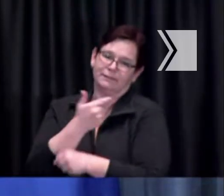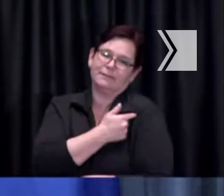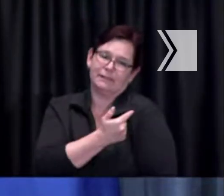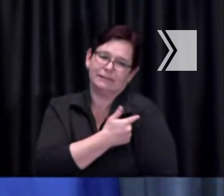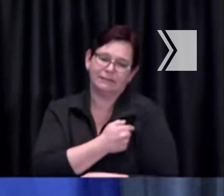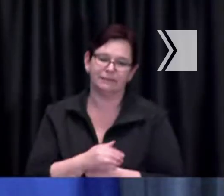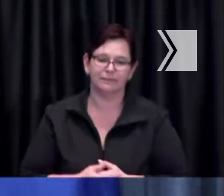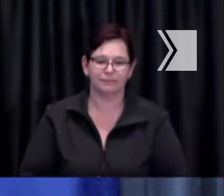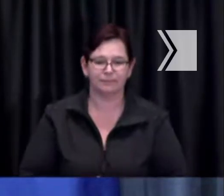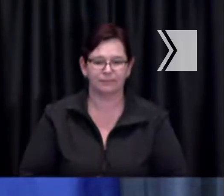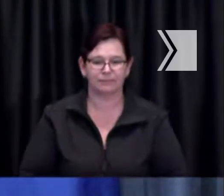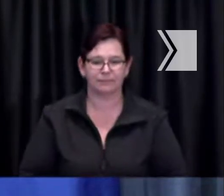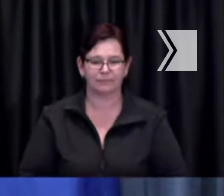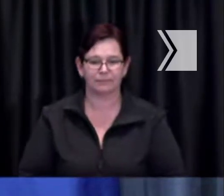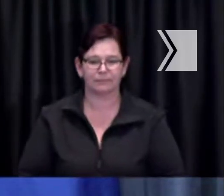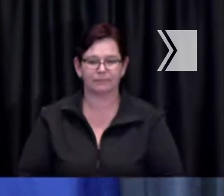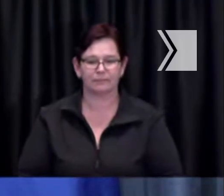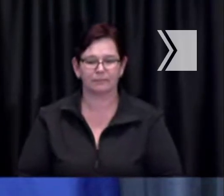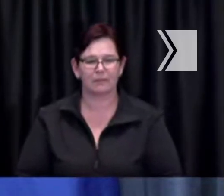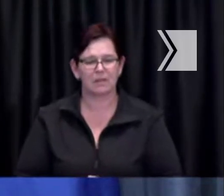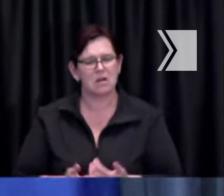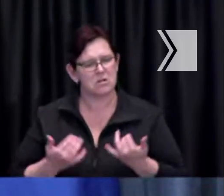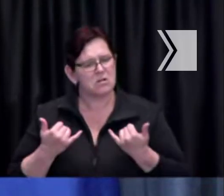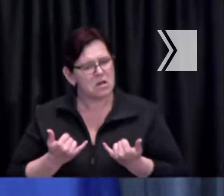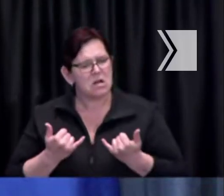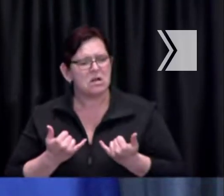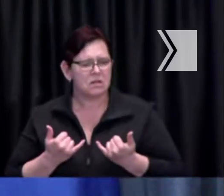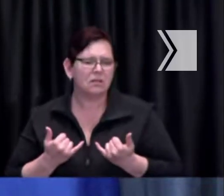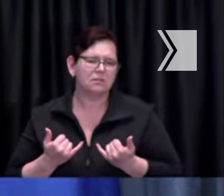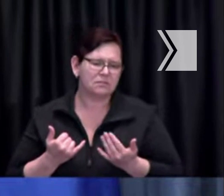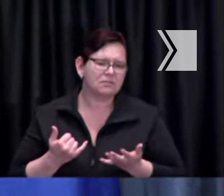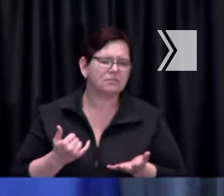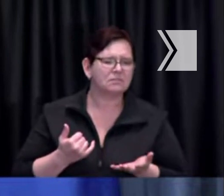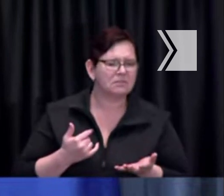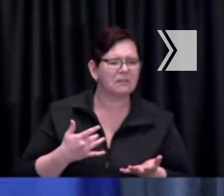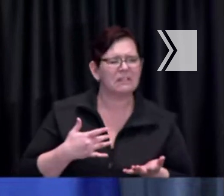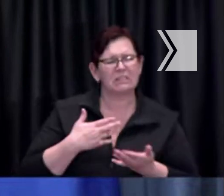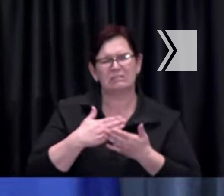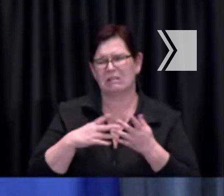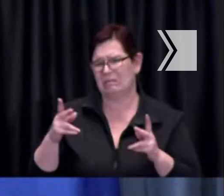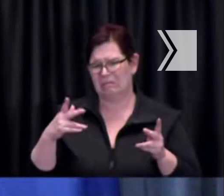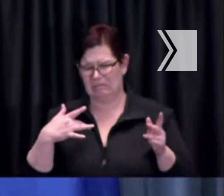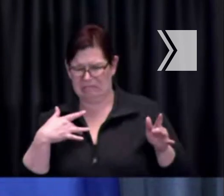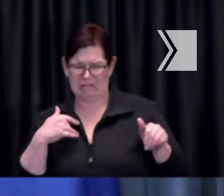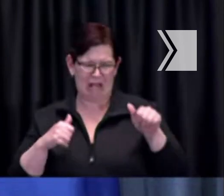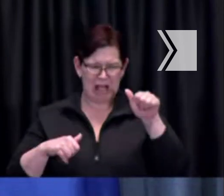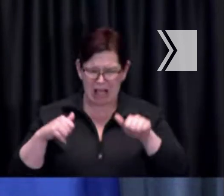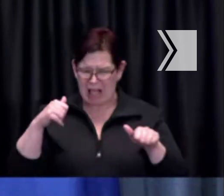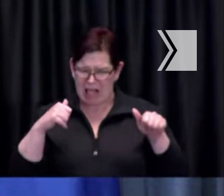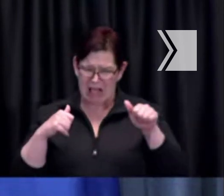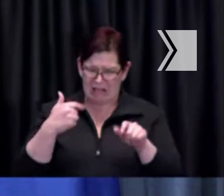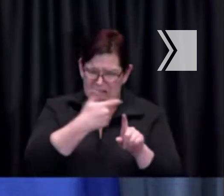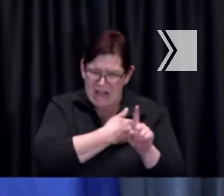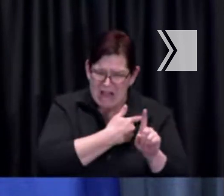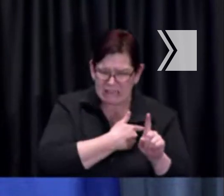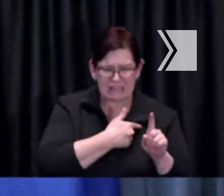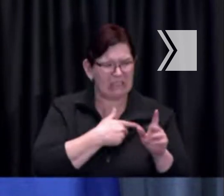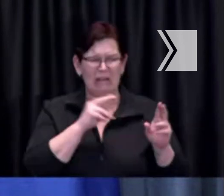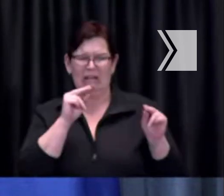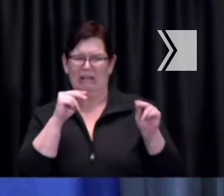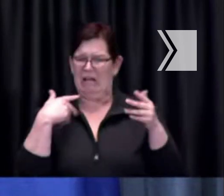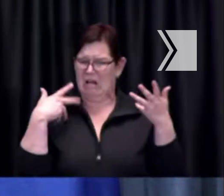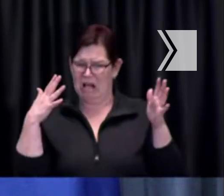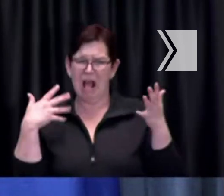I also expect today that there is bound to be some unease for some people around vaccines, now that Canada